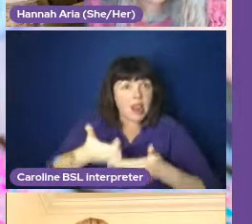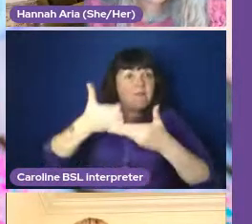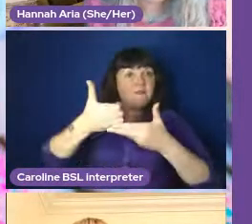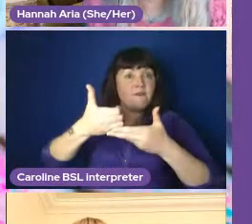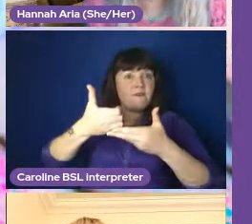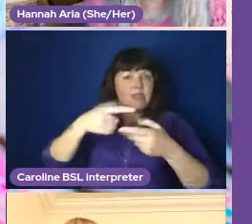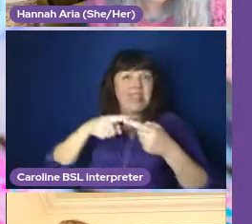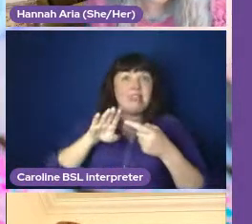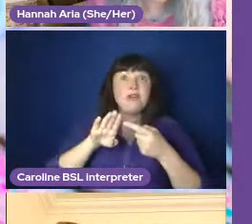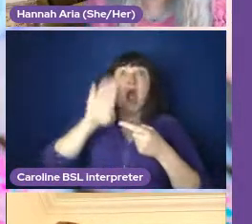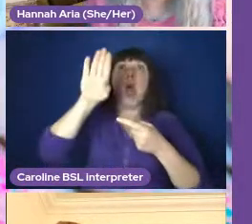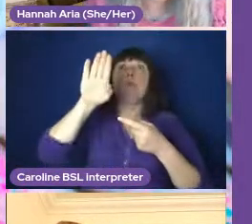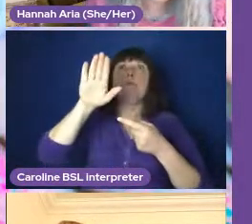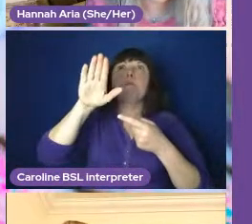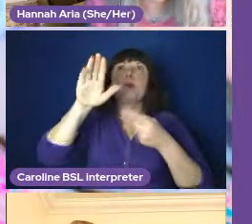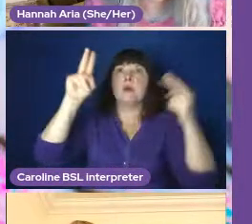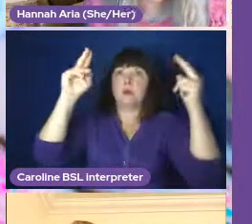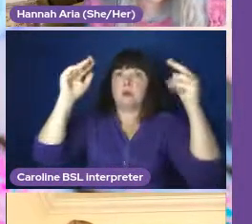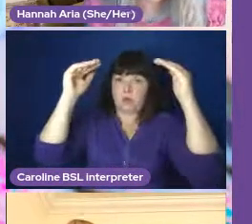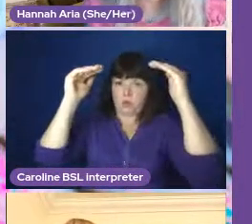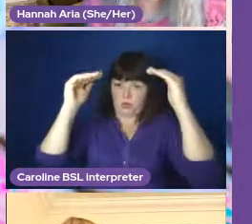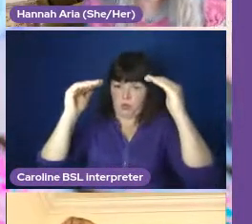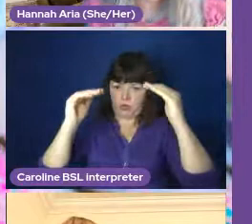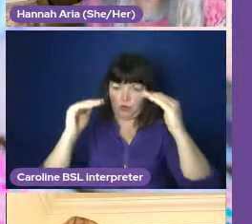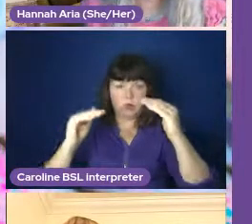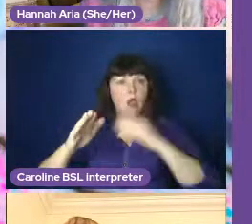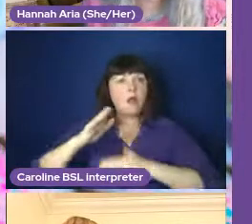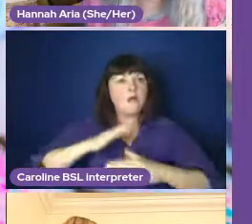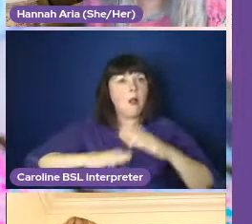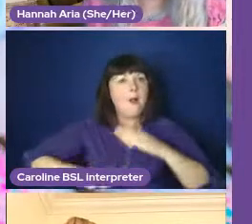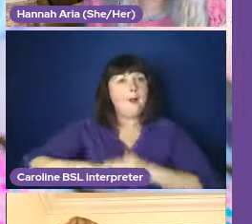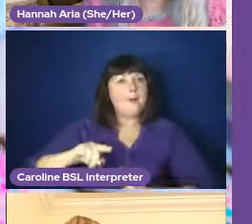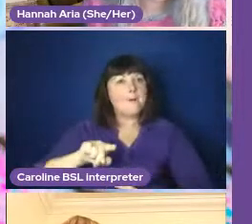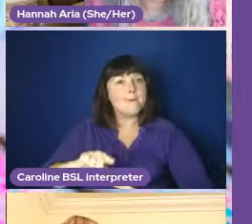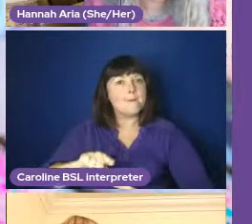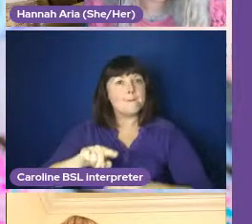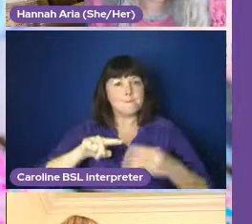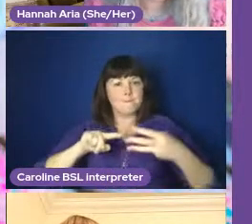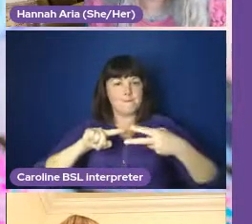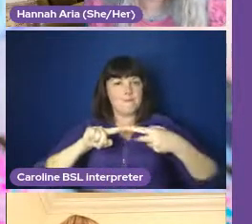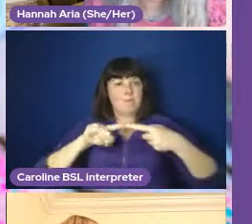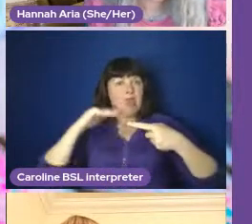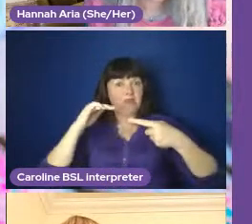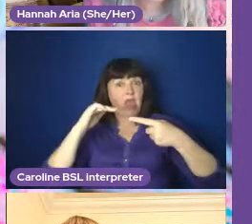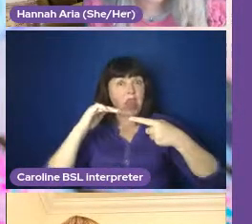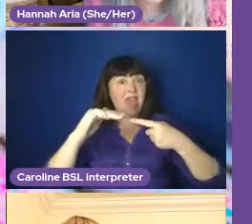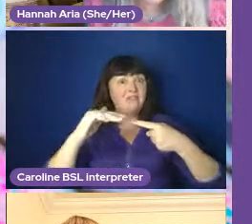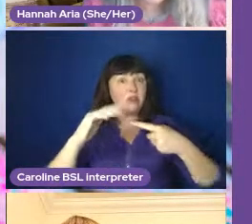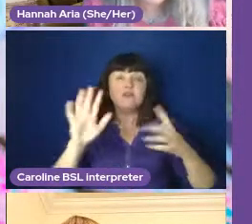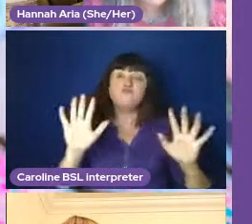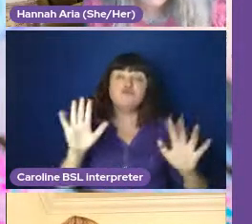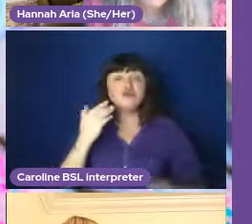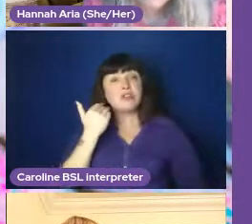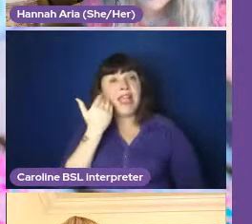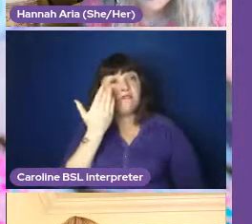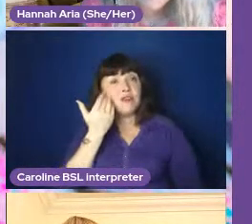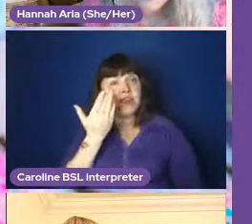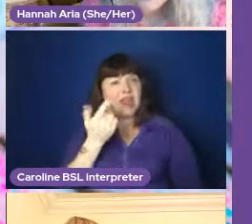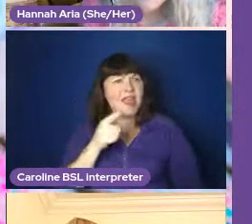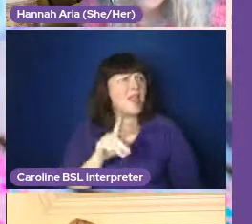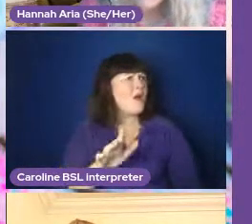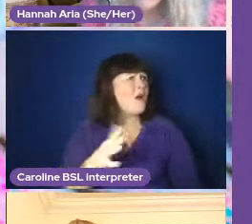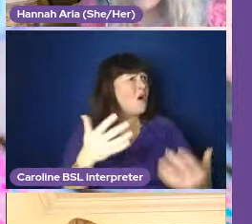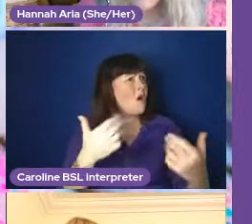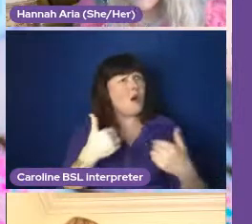me down. And if I'm level, it's just something to really look at every day. Oh, that is fantastic.